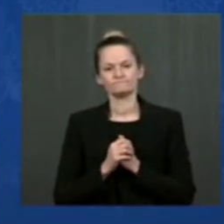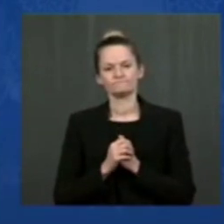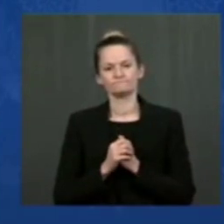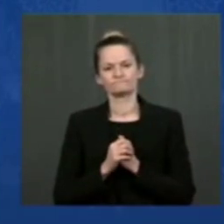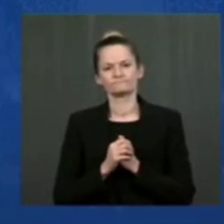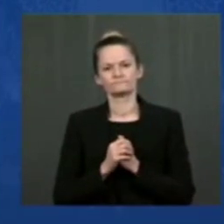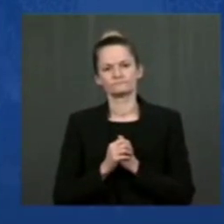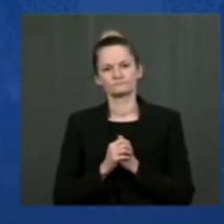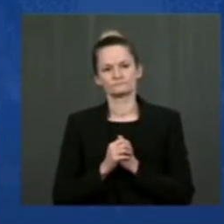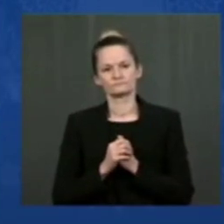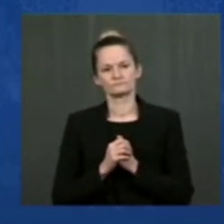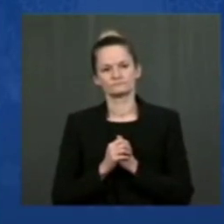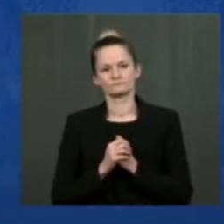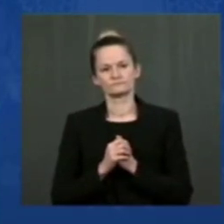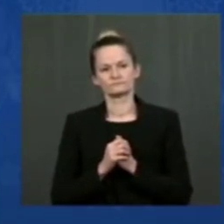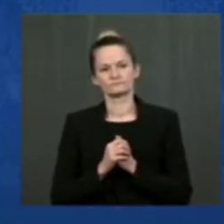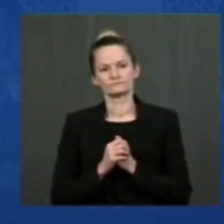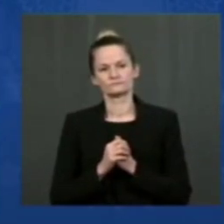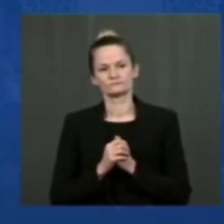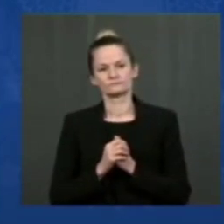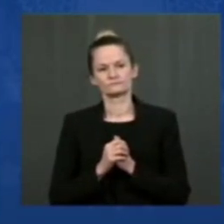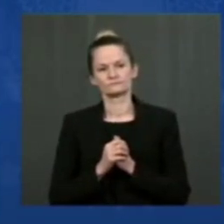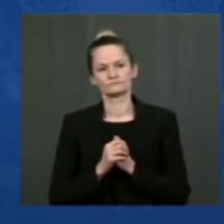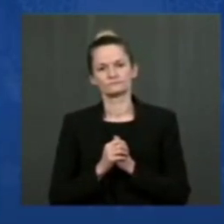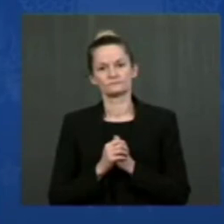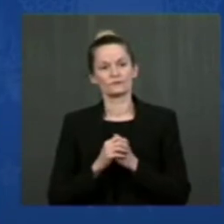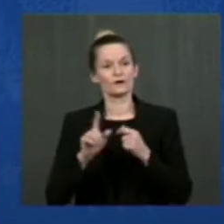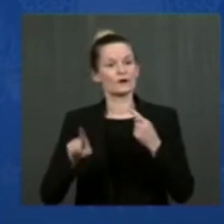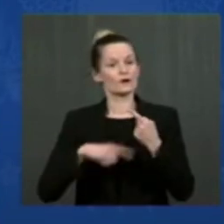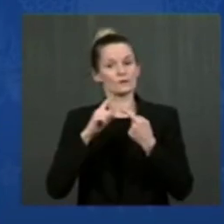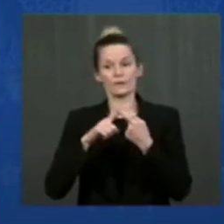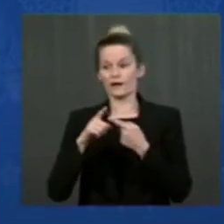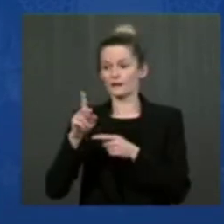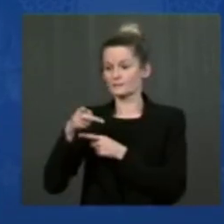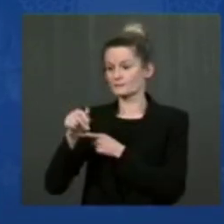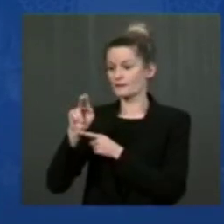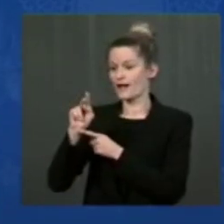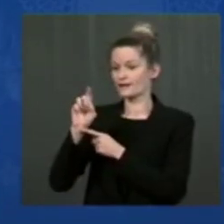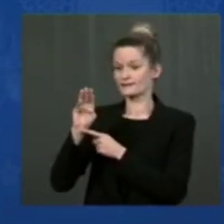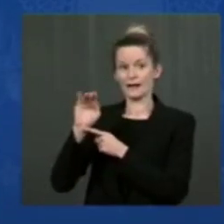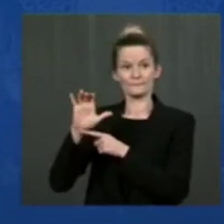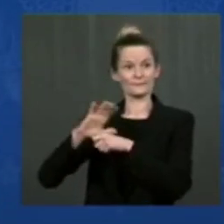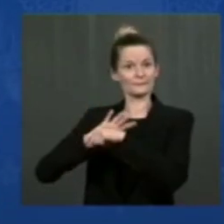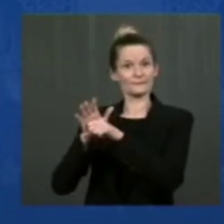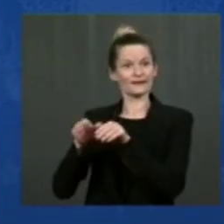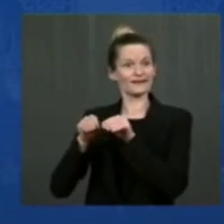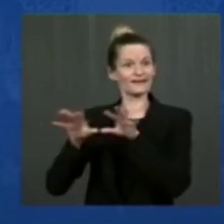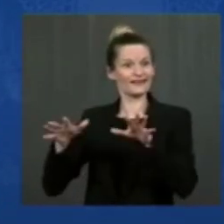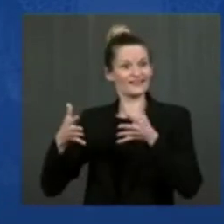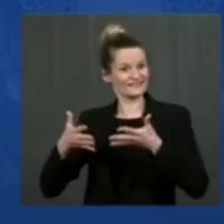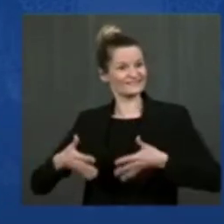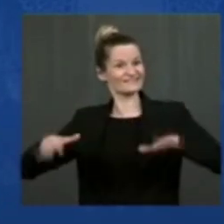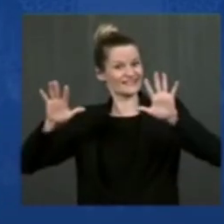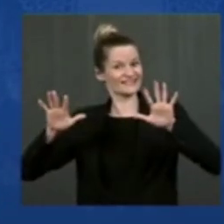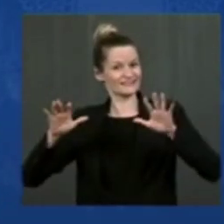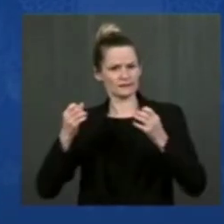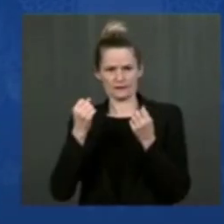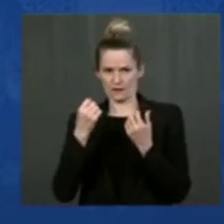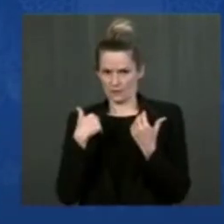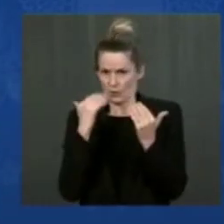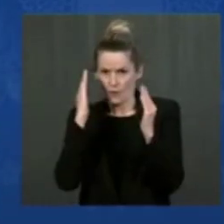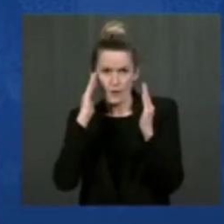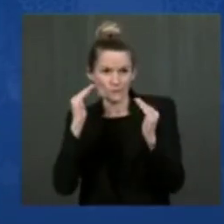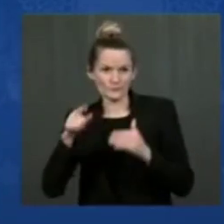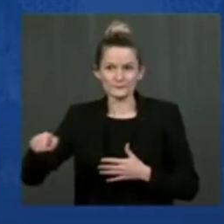When we get beyond the pandemic, and many of you have been in the lobby of the Department of Labor. When we get beyond the pandemic, you have to come back in.